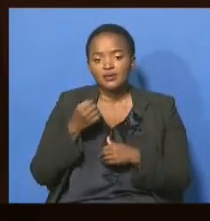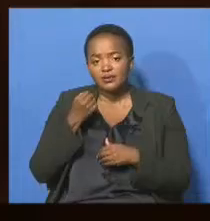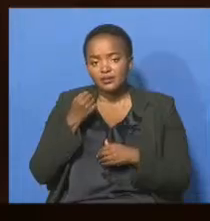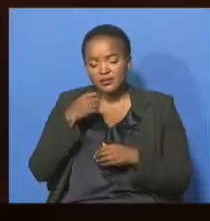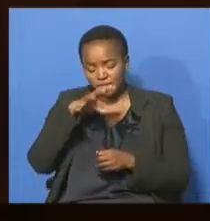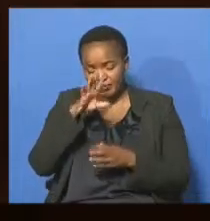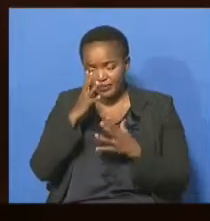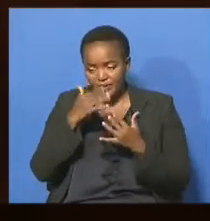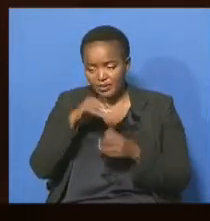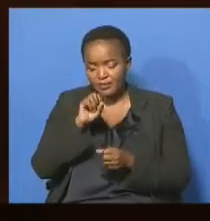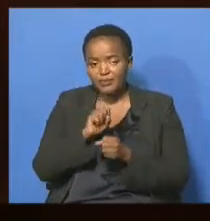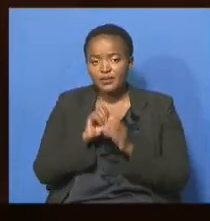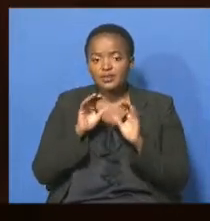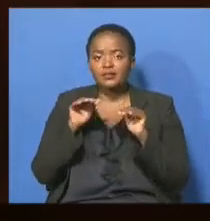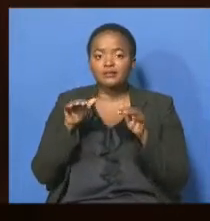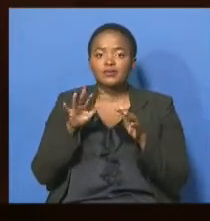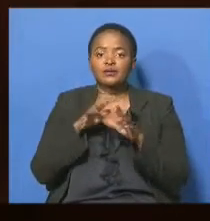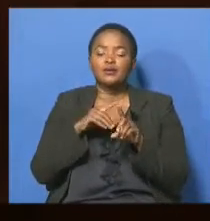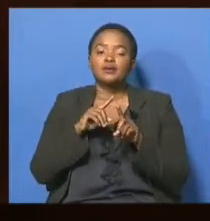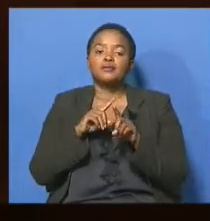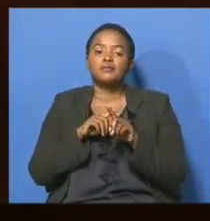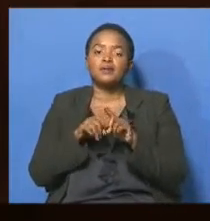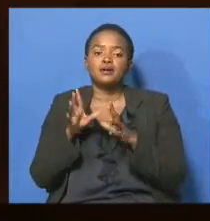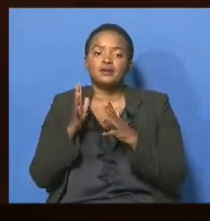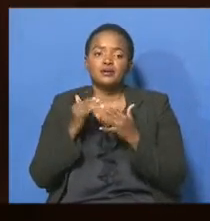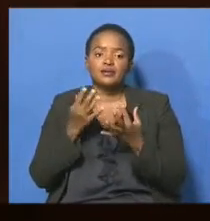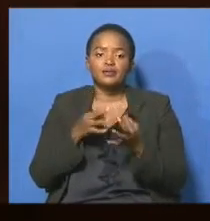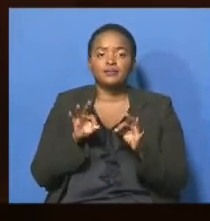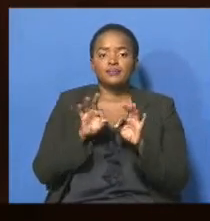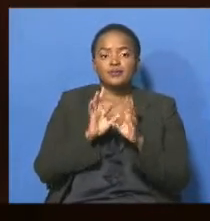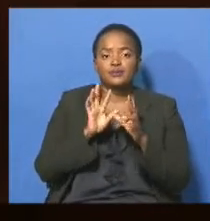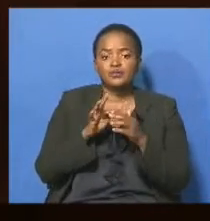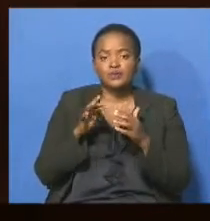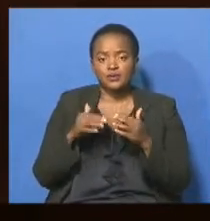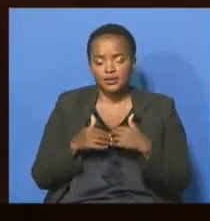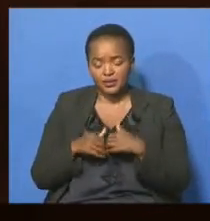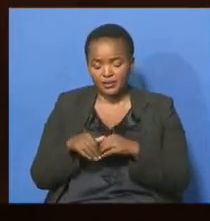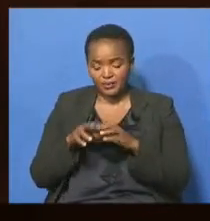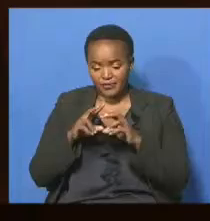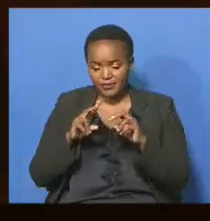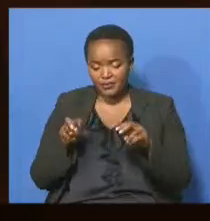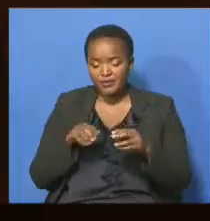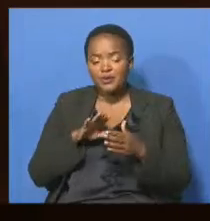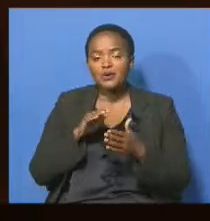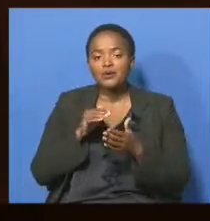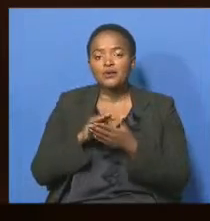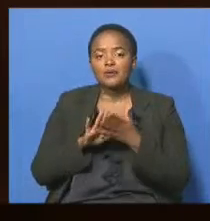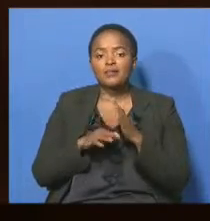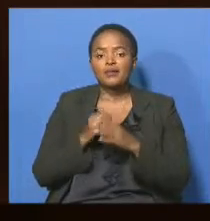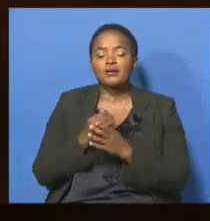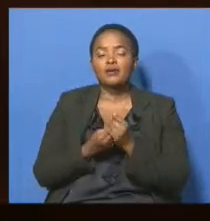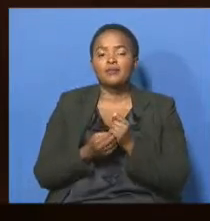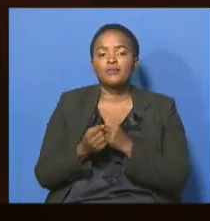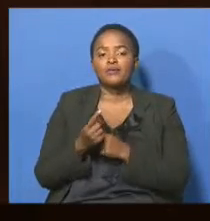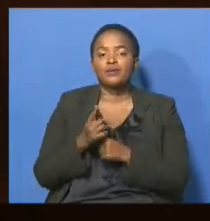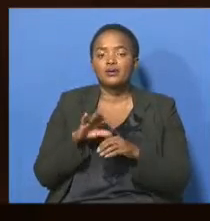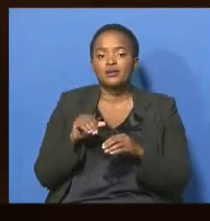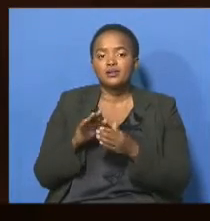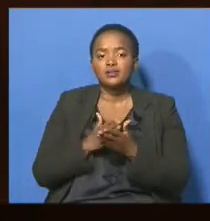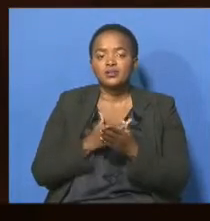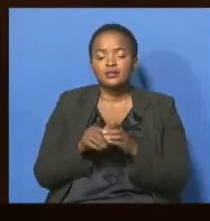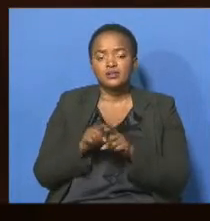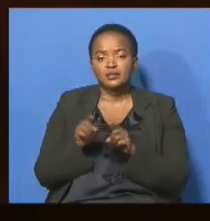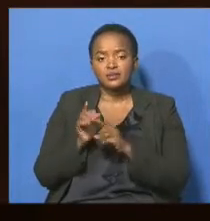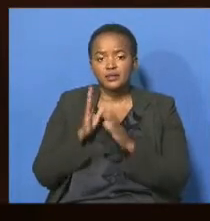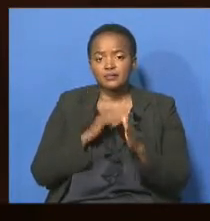police and the public, but you should look at the concept as one sharing the same